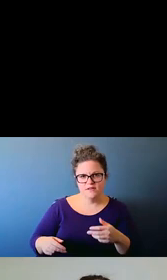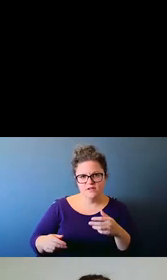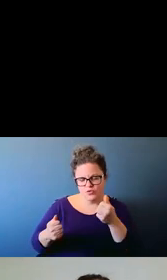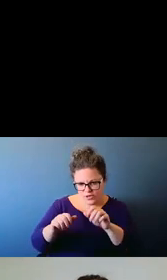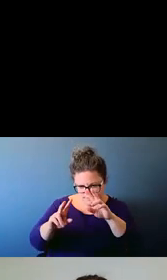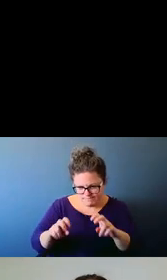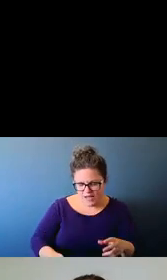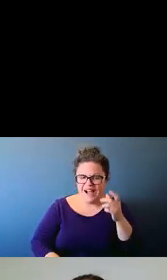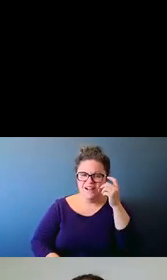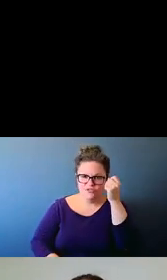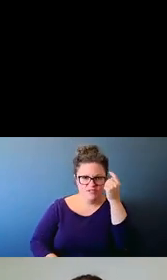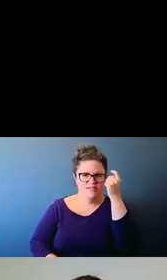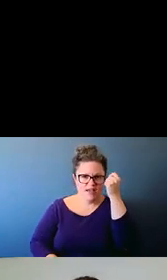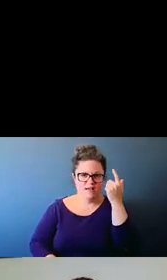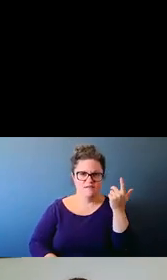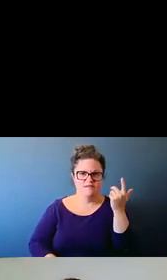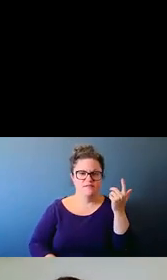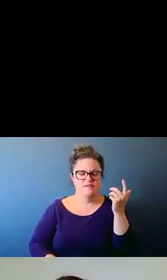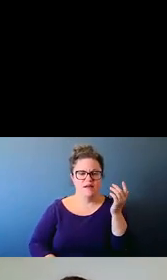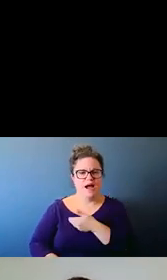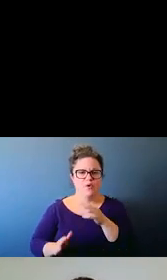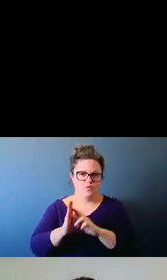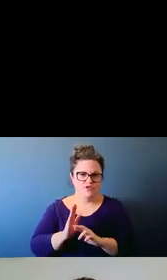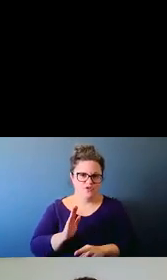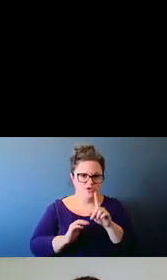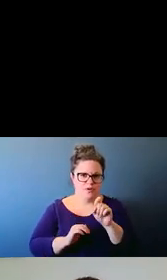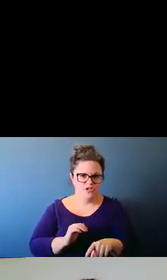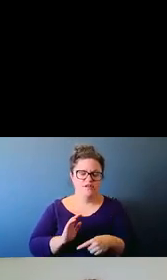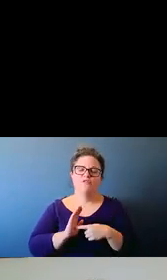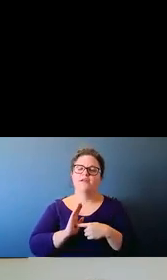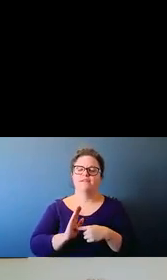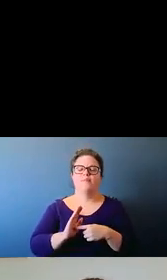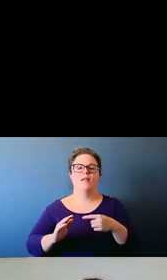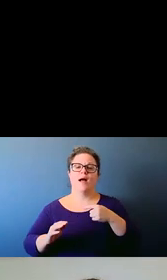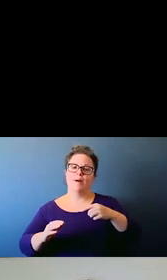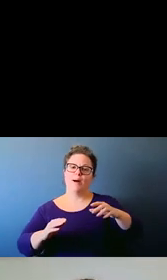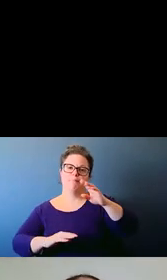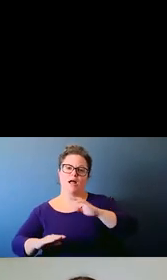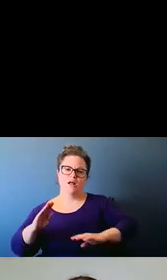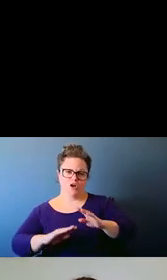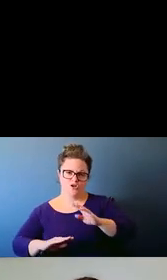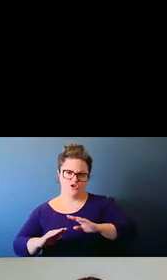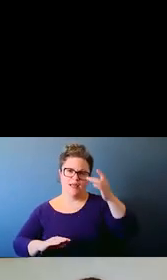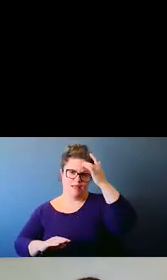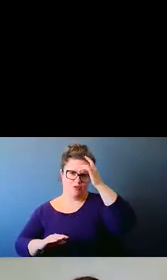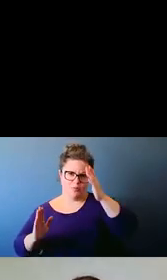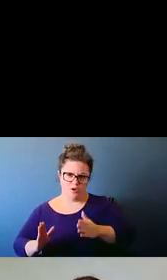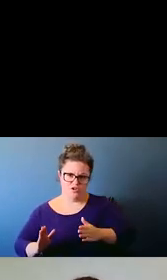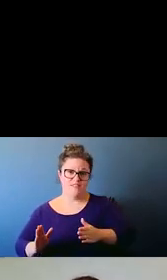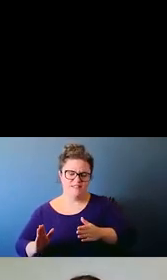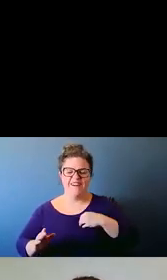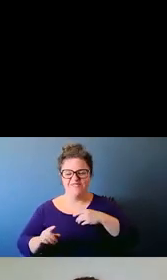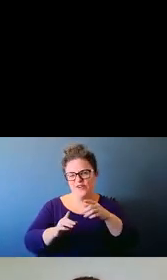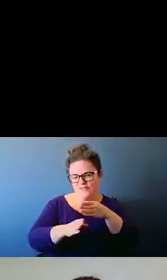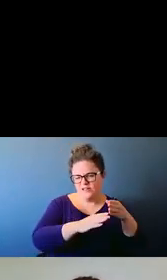core research questions. So for example, a biological anthropologist, and I'm going to talk about the different fields in just a minute, but